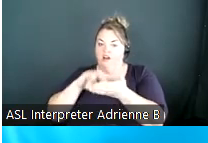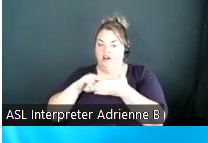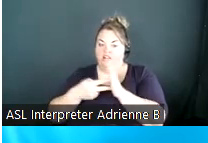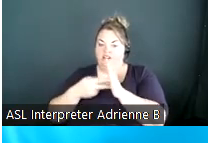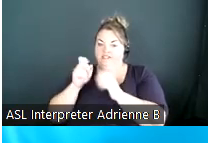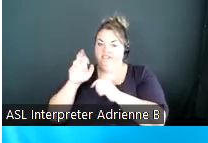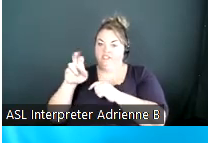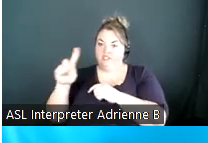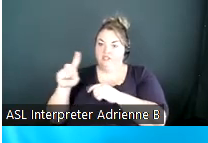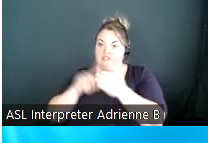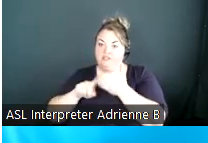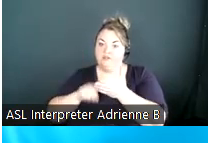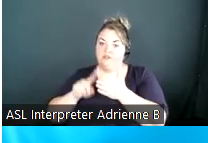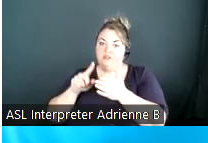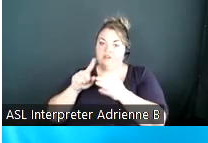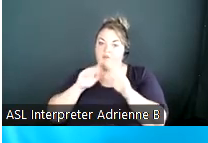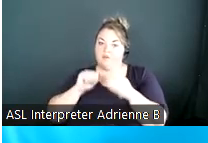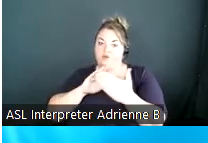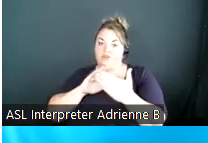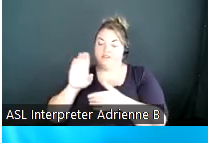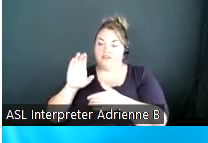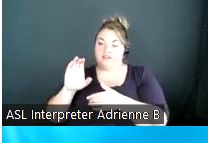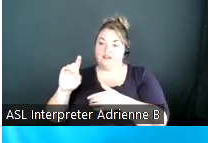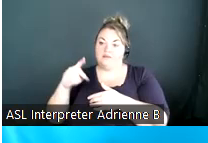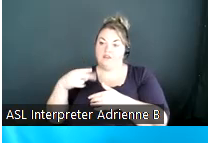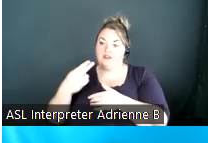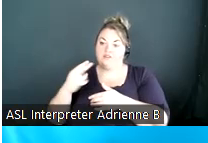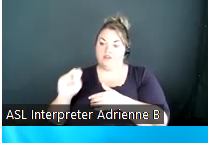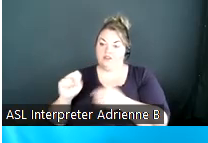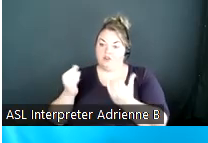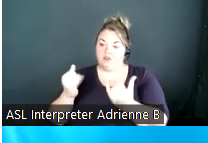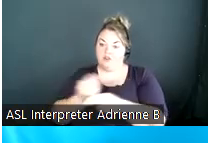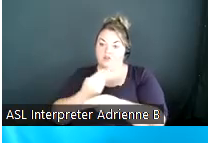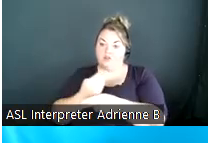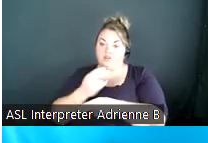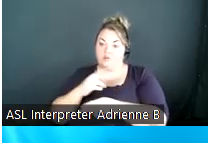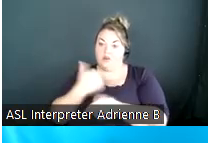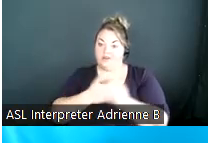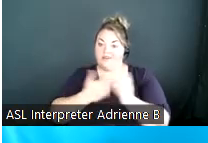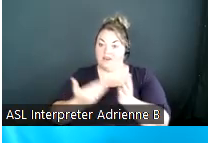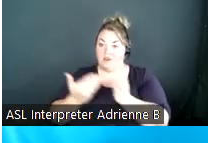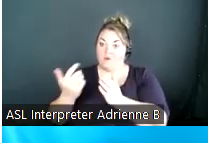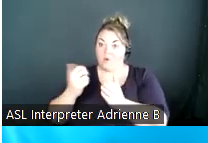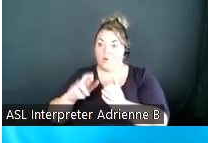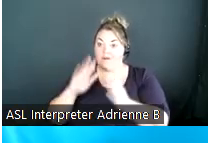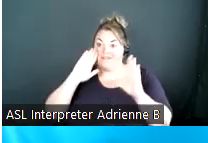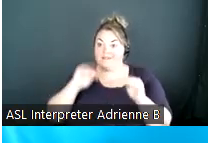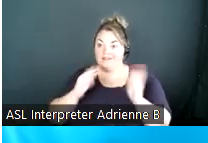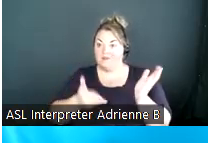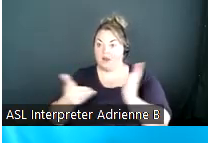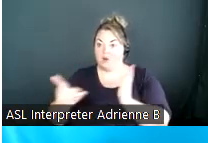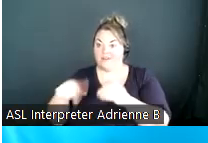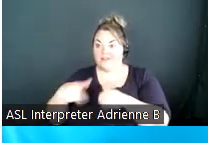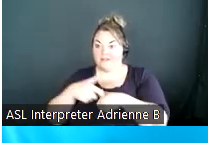approach that CDPHE currently uses, that we are carrying over or anticipating to carry over at this time.